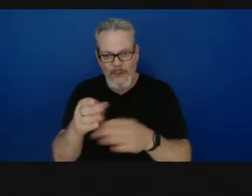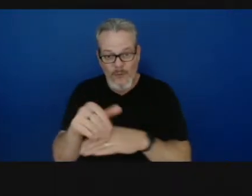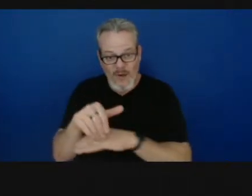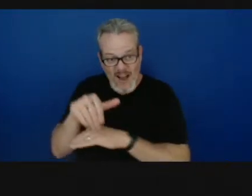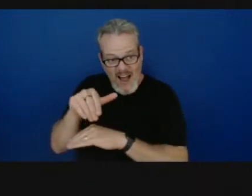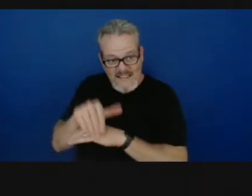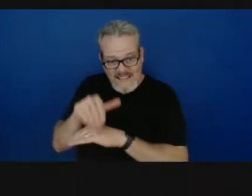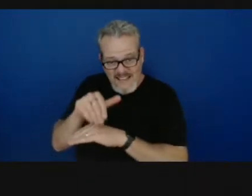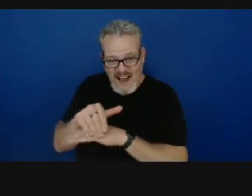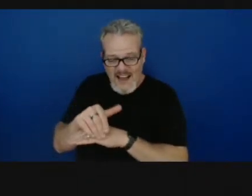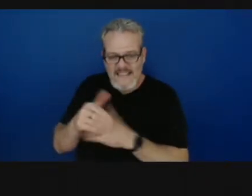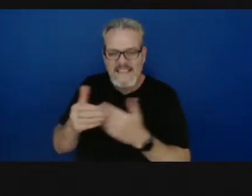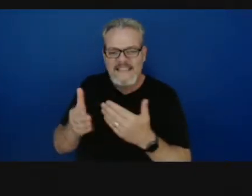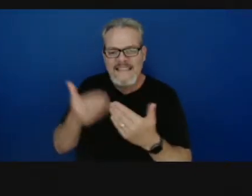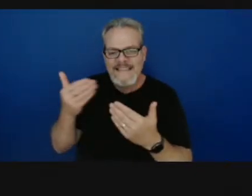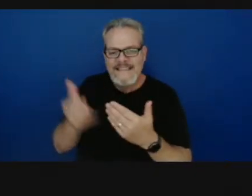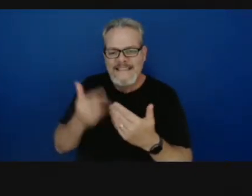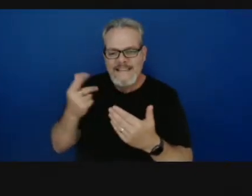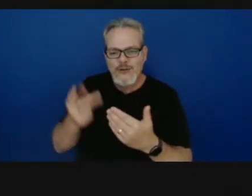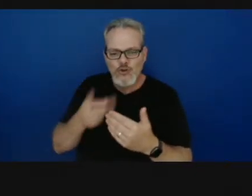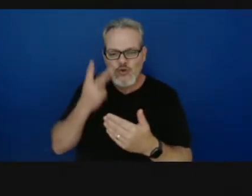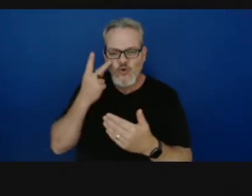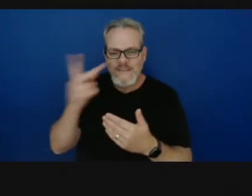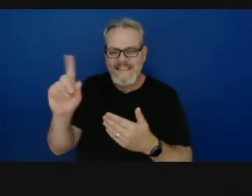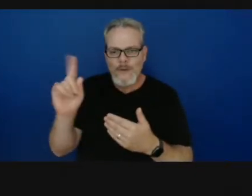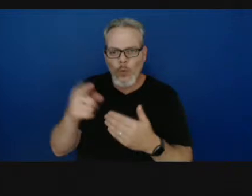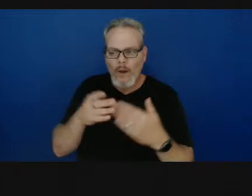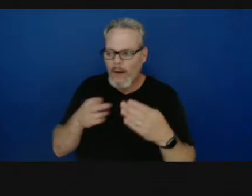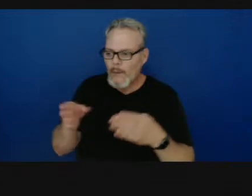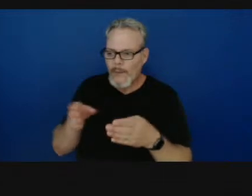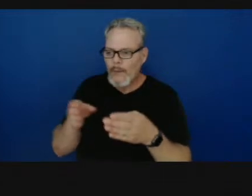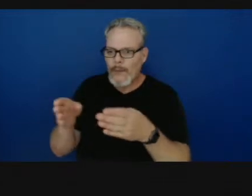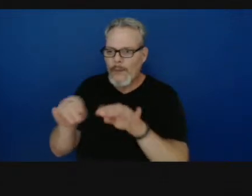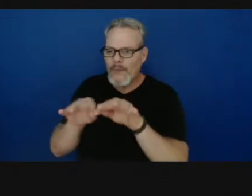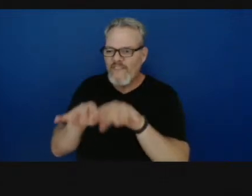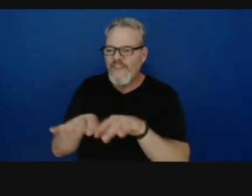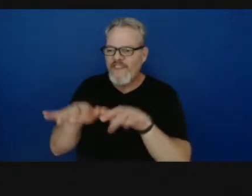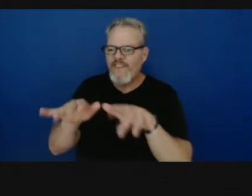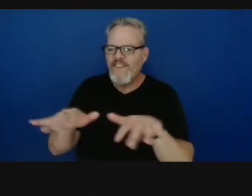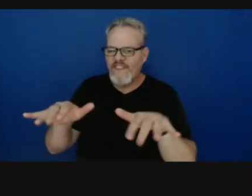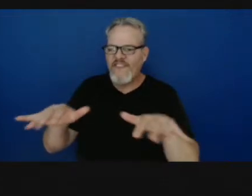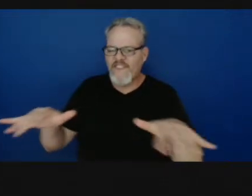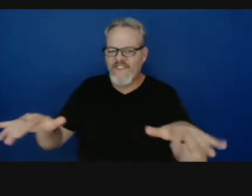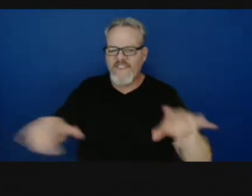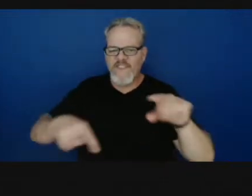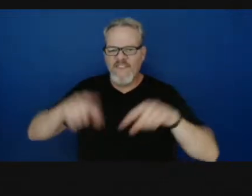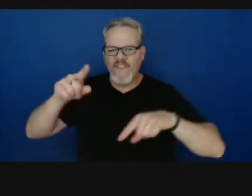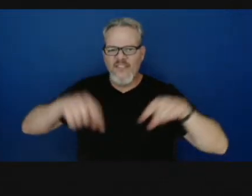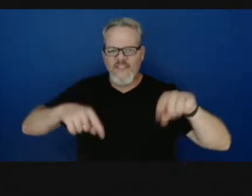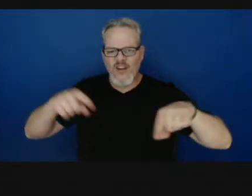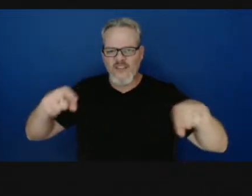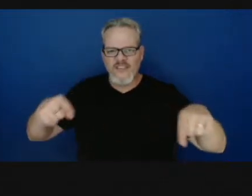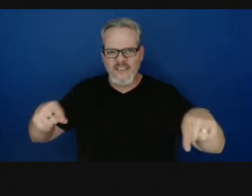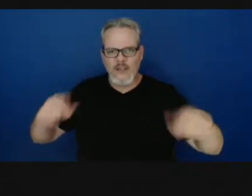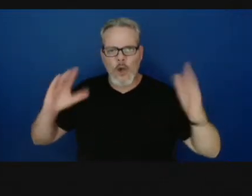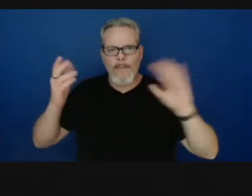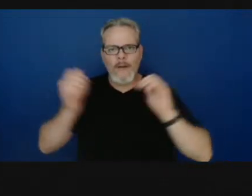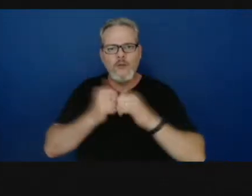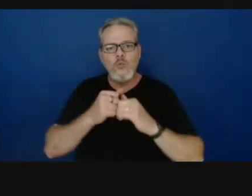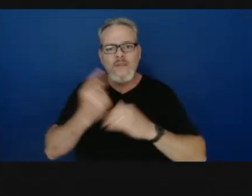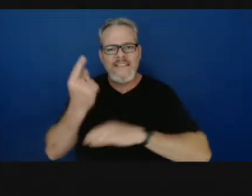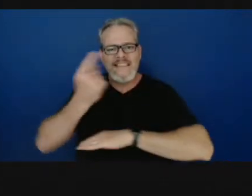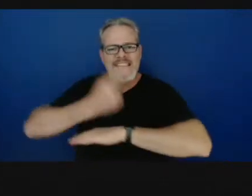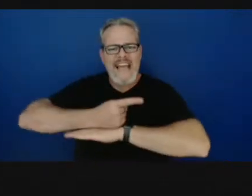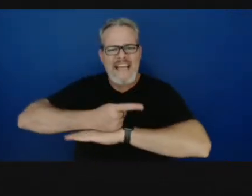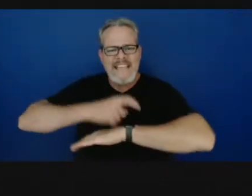it's so much easier to see exactly where the lava's flowing, where it's oozing out of, and all the little details, as opposed to the day where it's just different